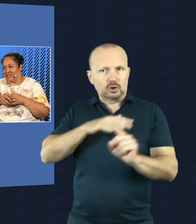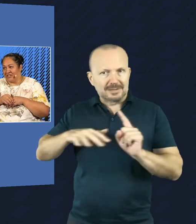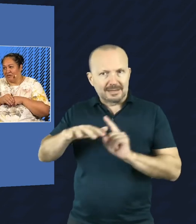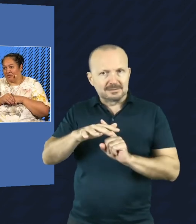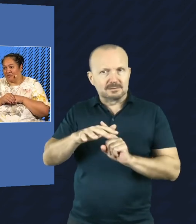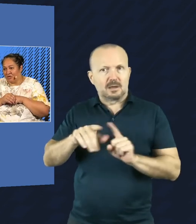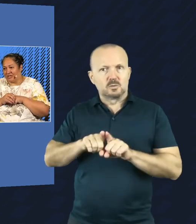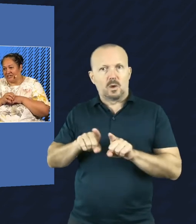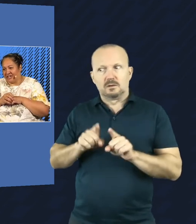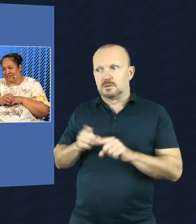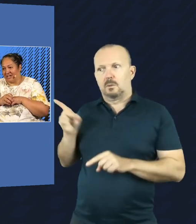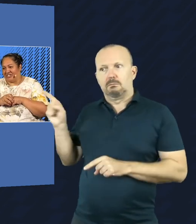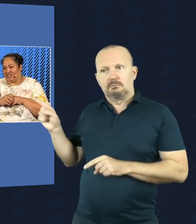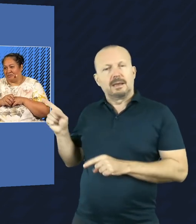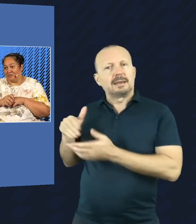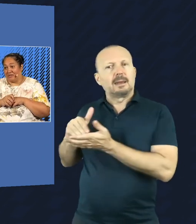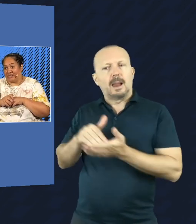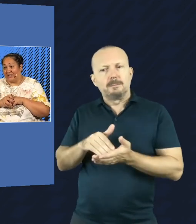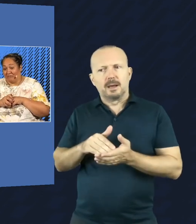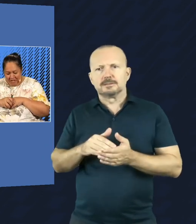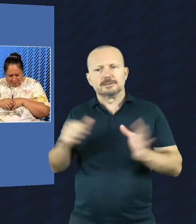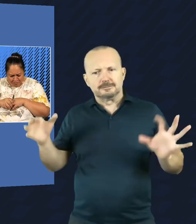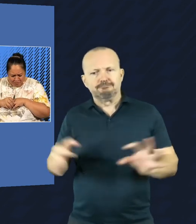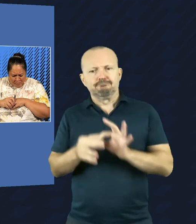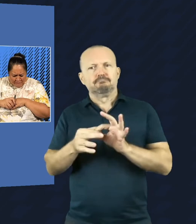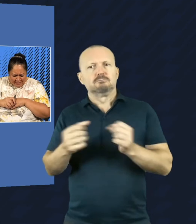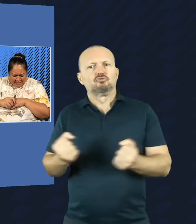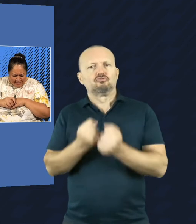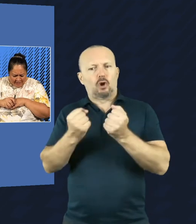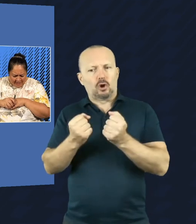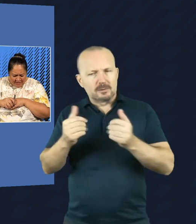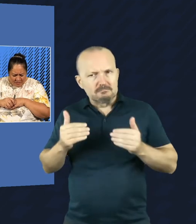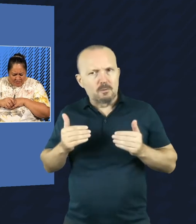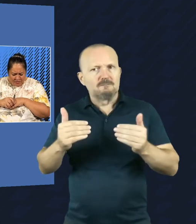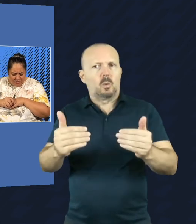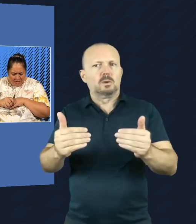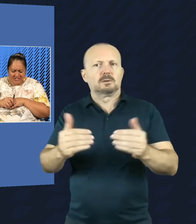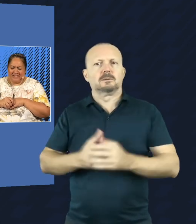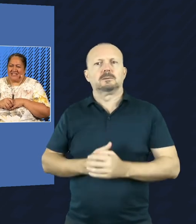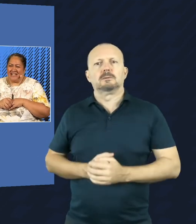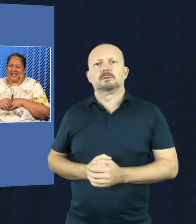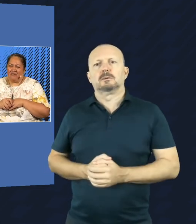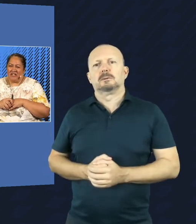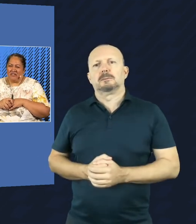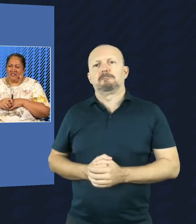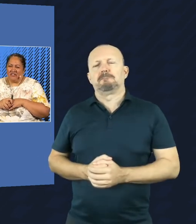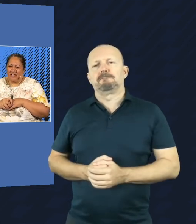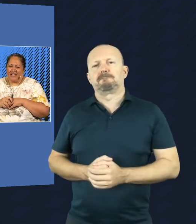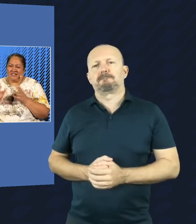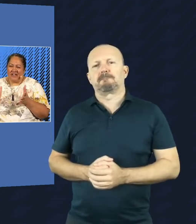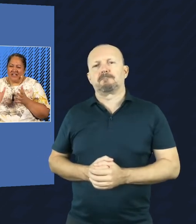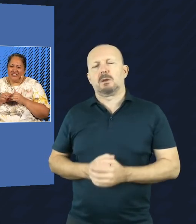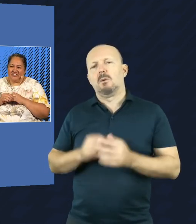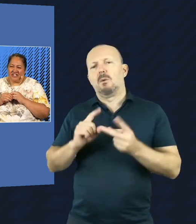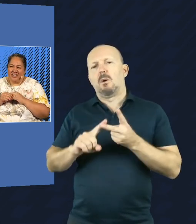us move forward our relationships with Māori and Iwi. And for us to understand how we could,